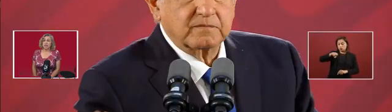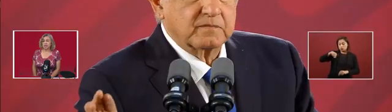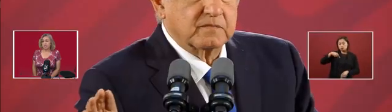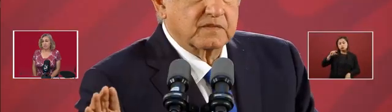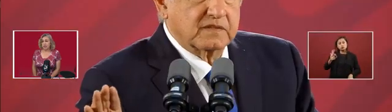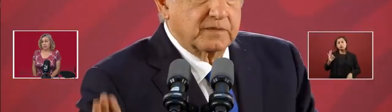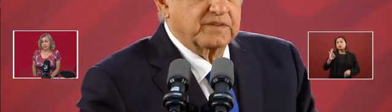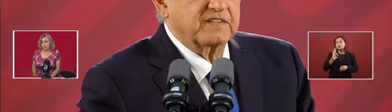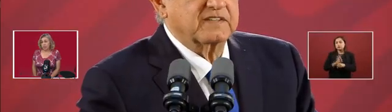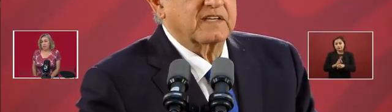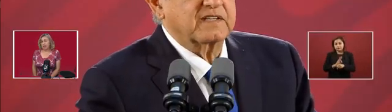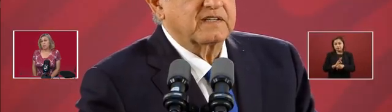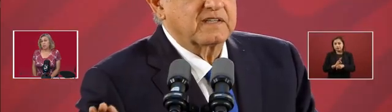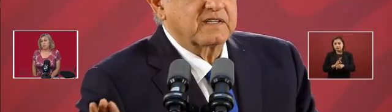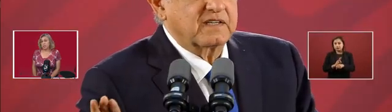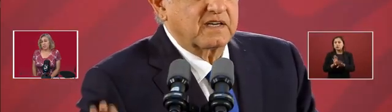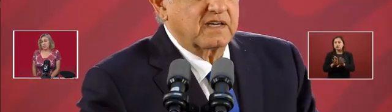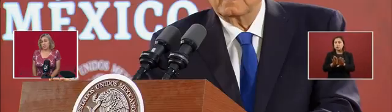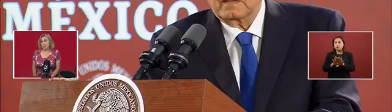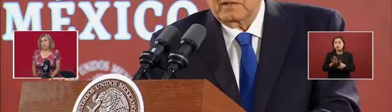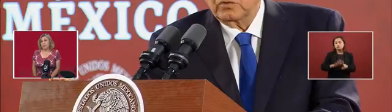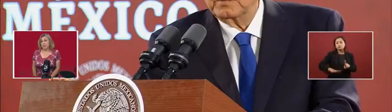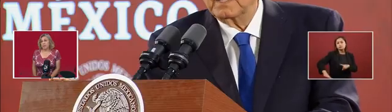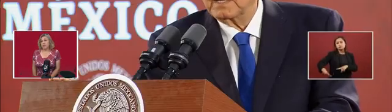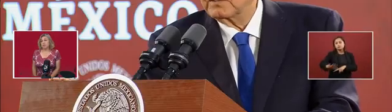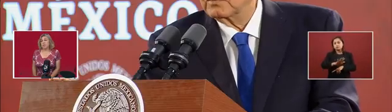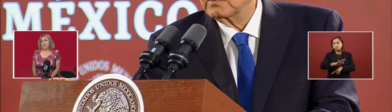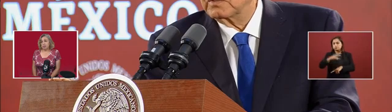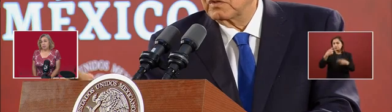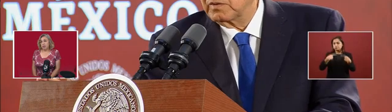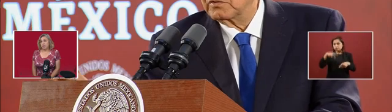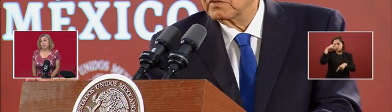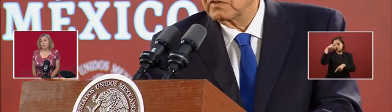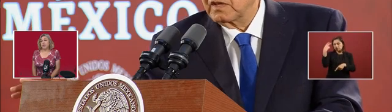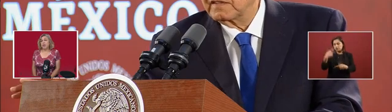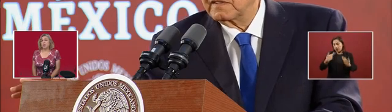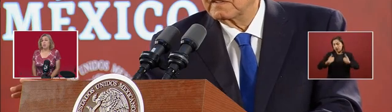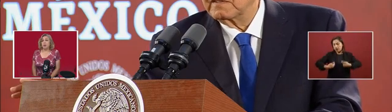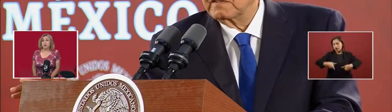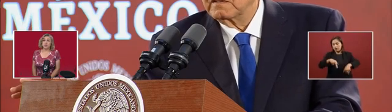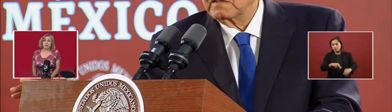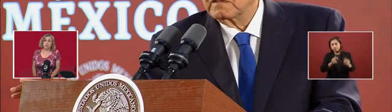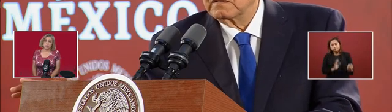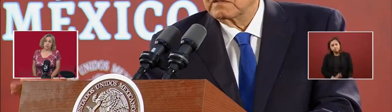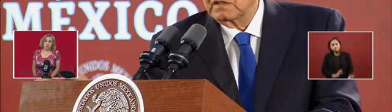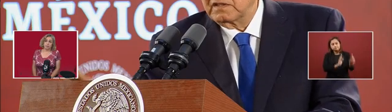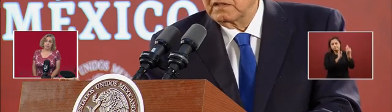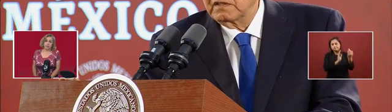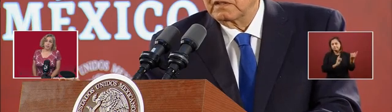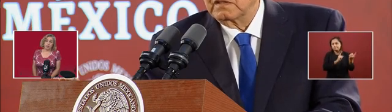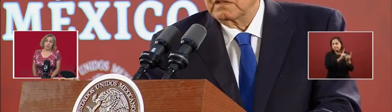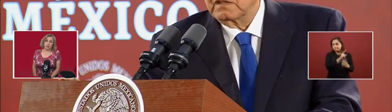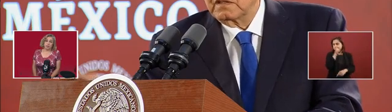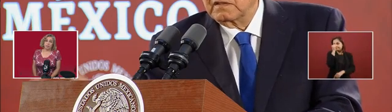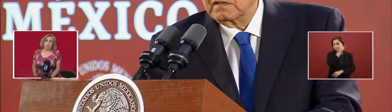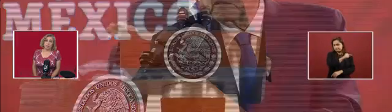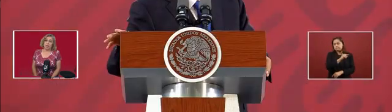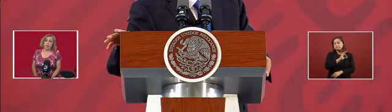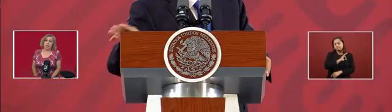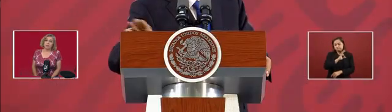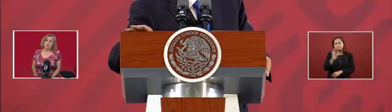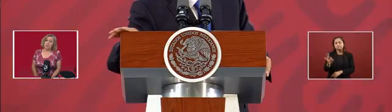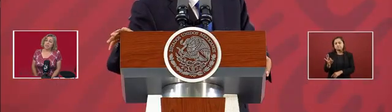repression. Es distinto. This is Pero different. le voy a pedir también a la But I Secretaría will de ask the Economía Secretary que of les explique Economy